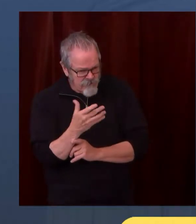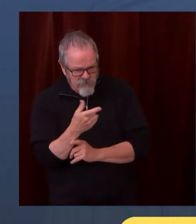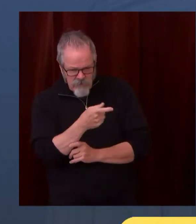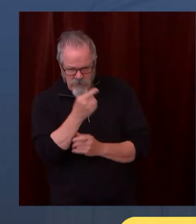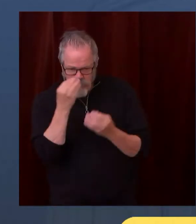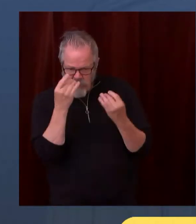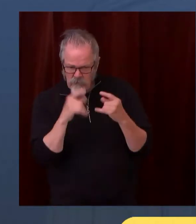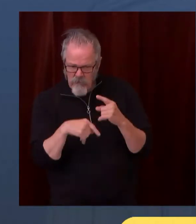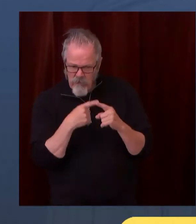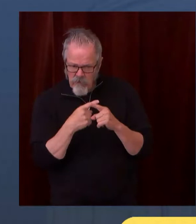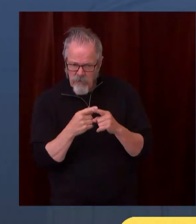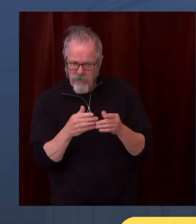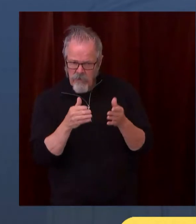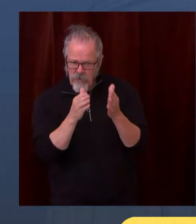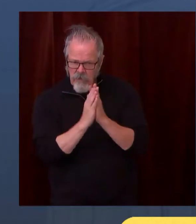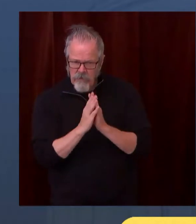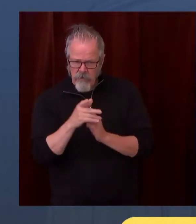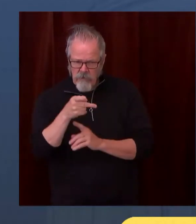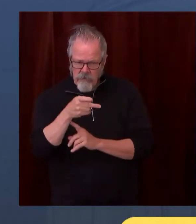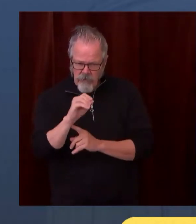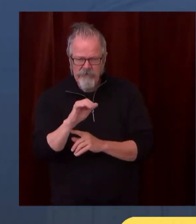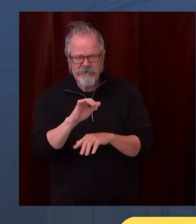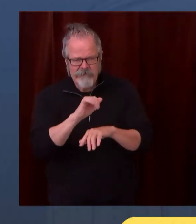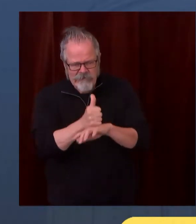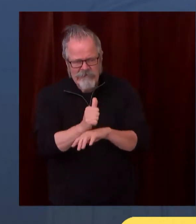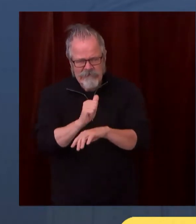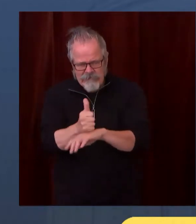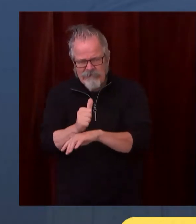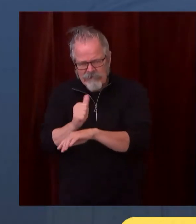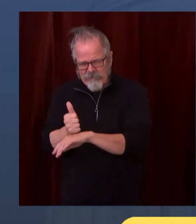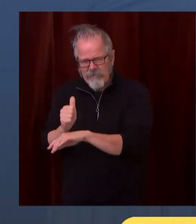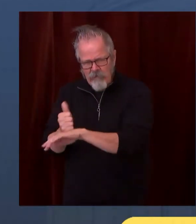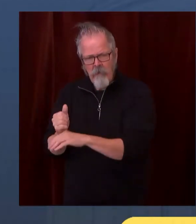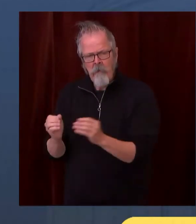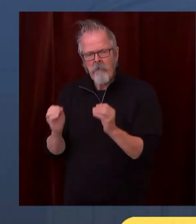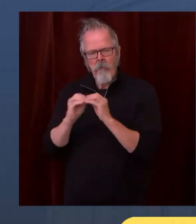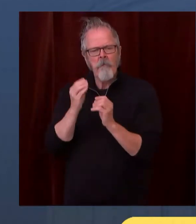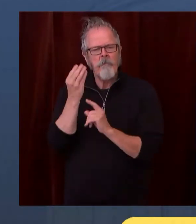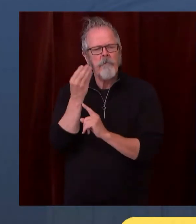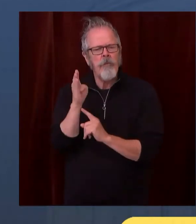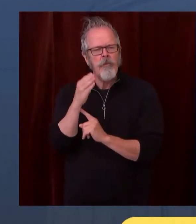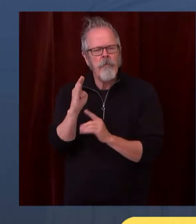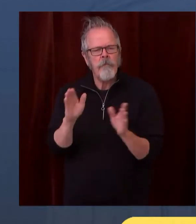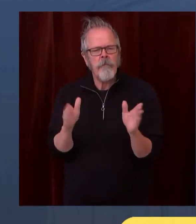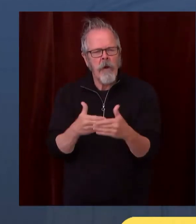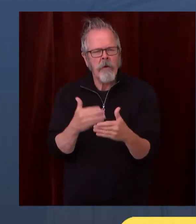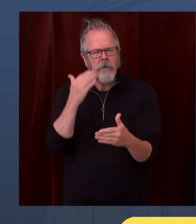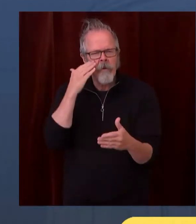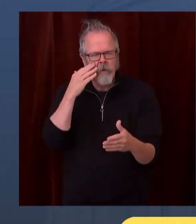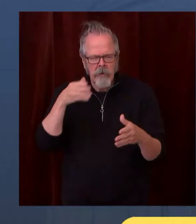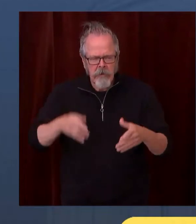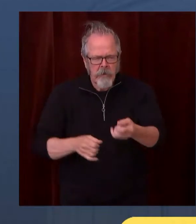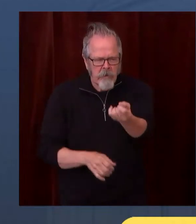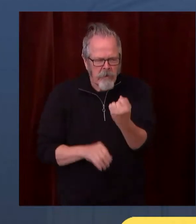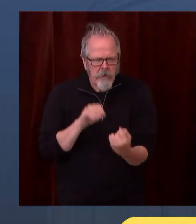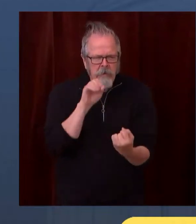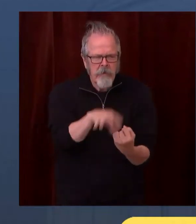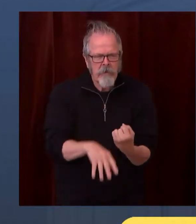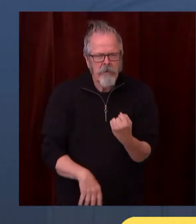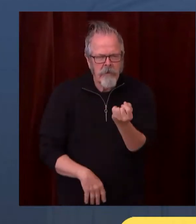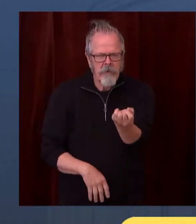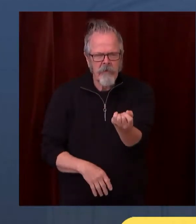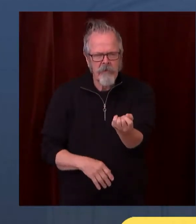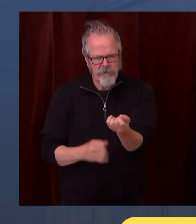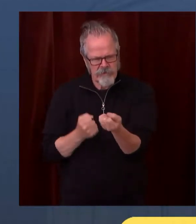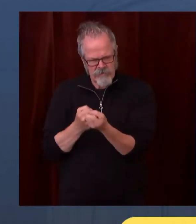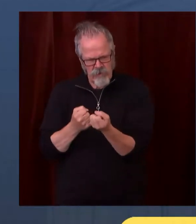to date, but we certainly will take every action to make sure that people have a confident ability to vote. We will listen to